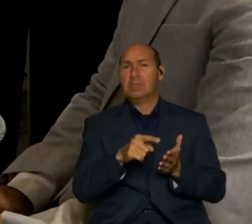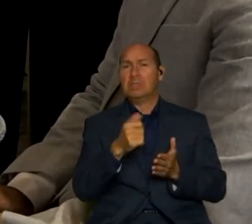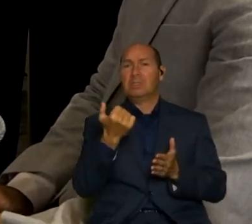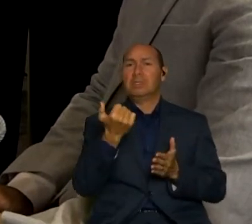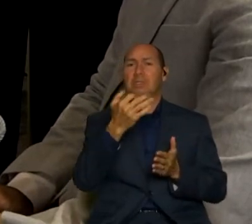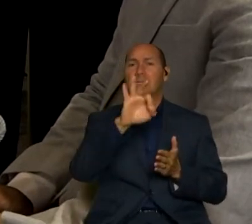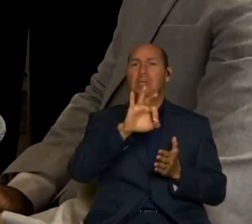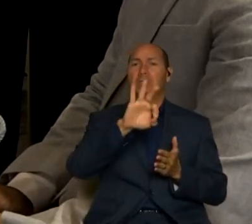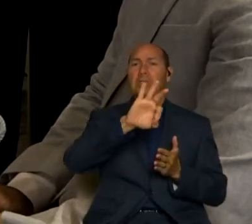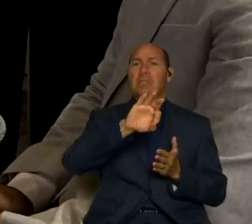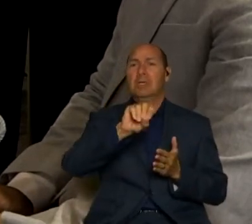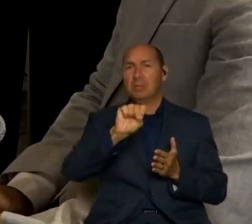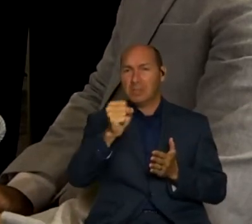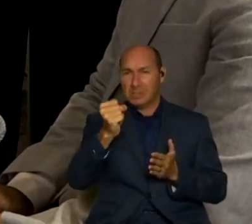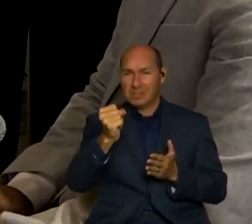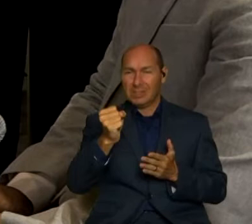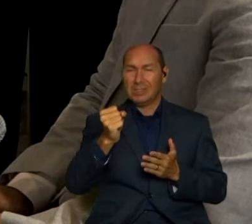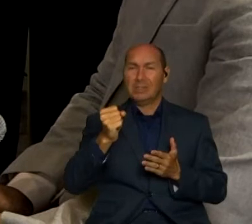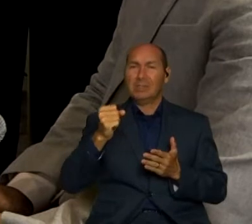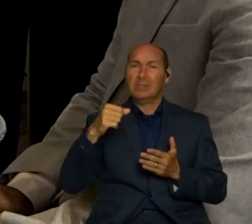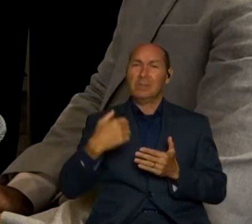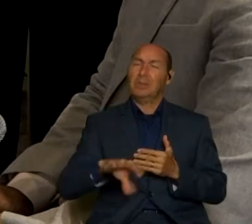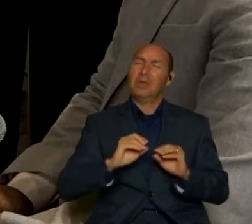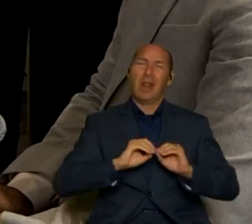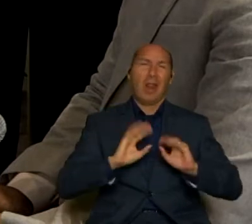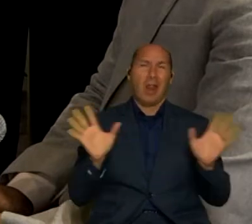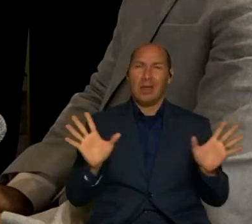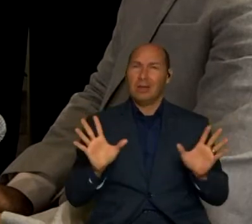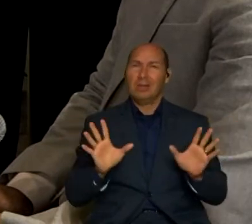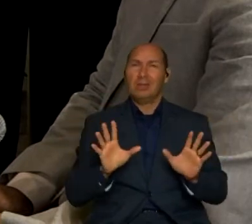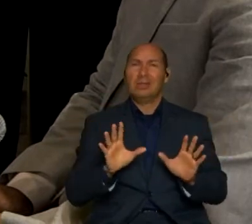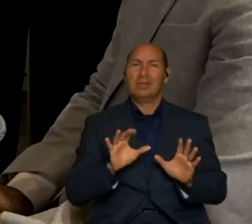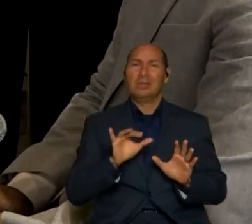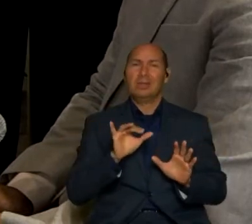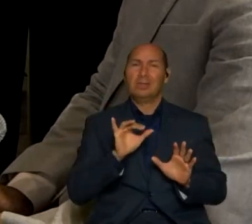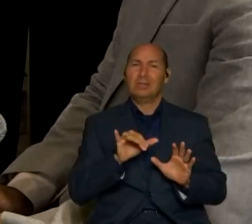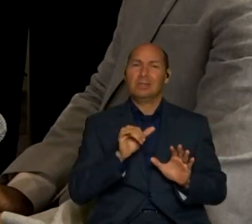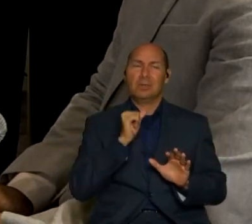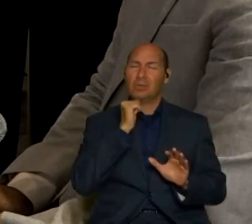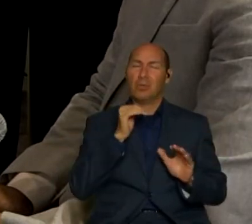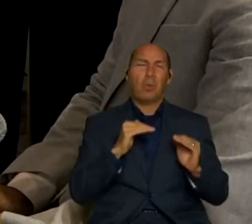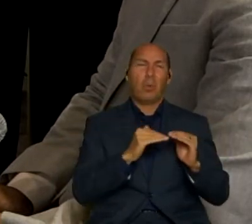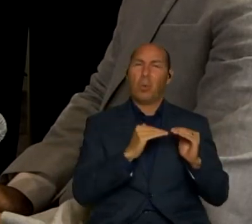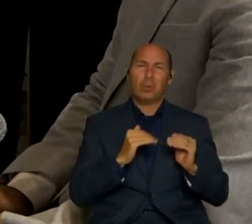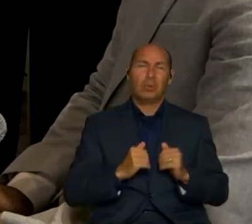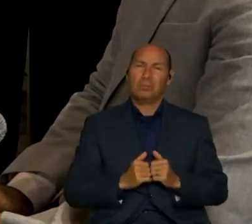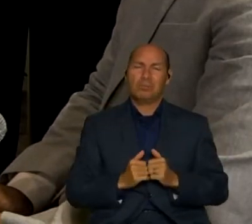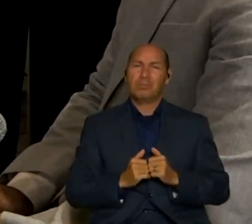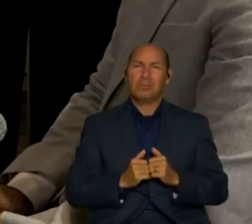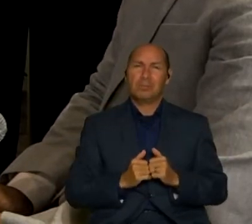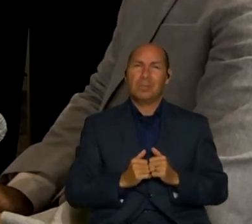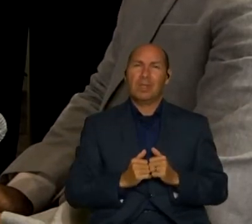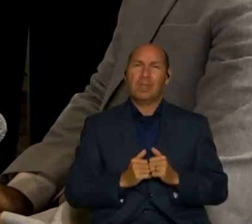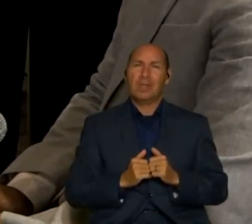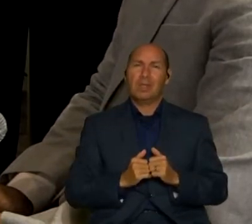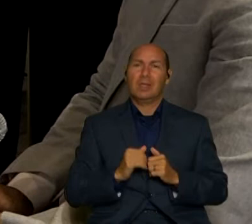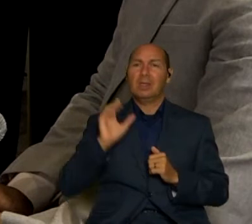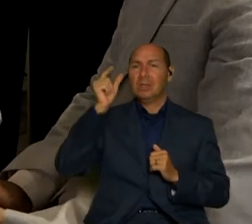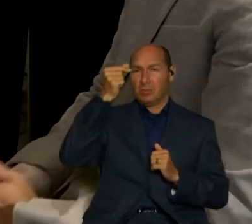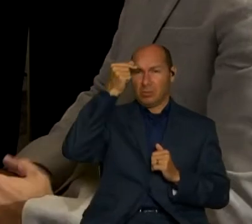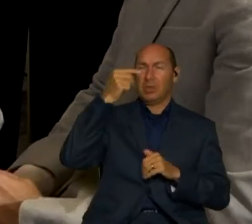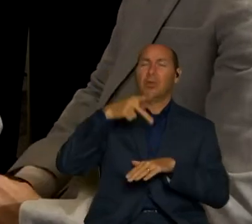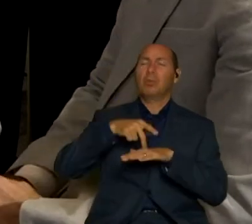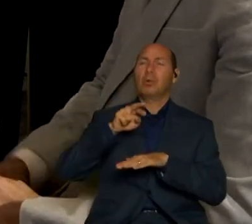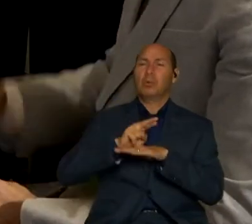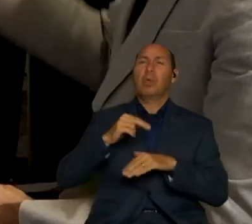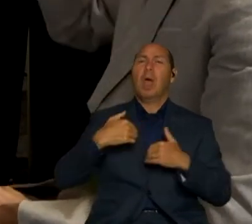So definitely, this was pretty much fair and an obligation from the government of Puerto